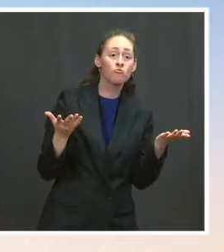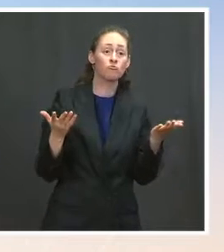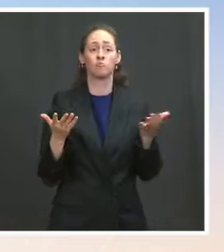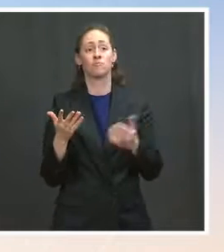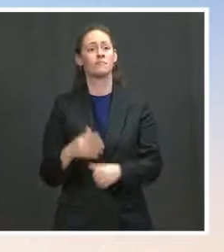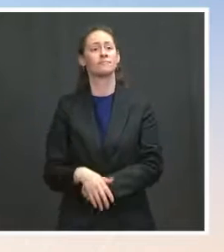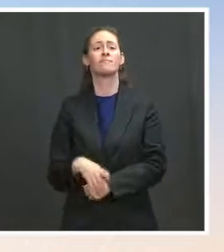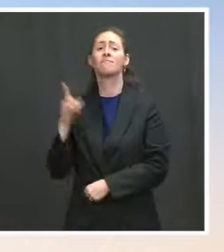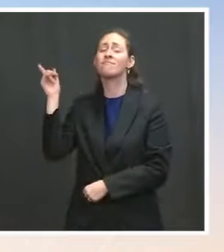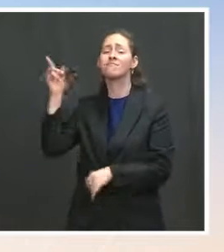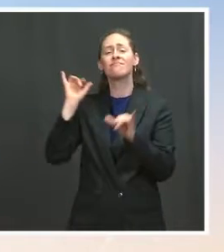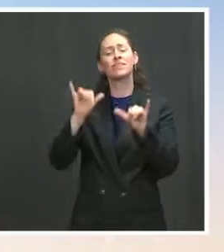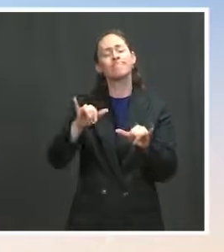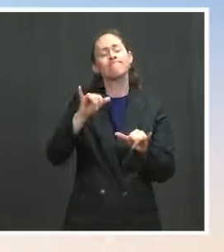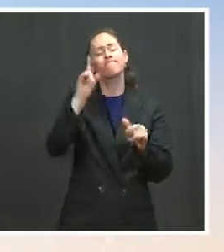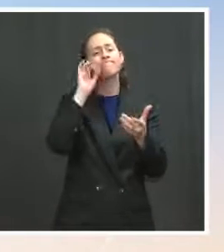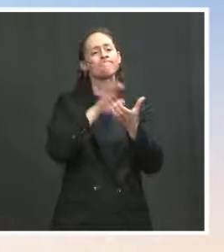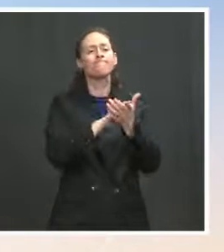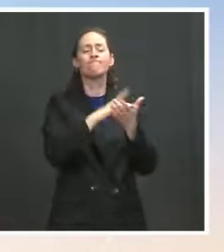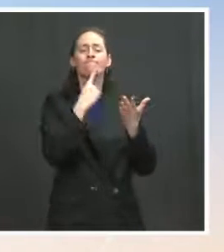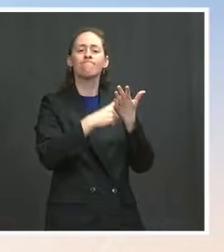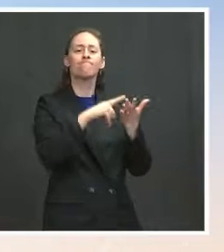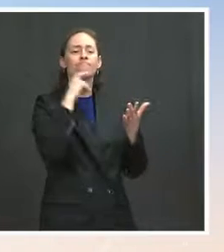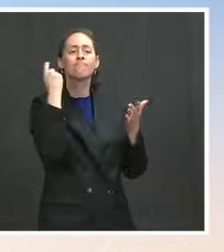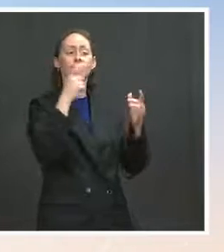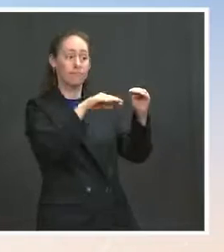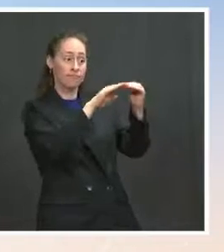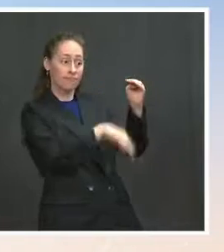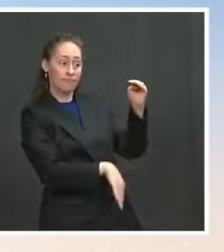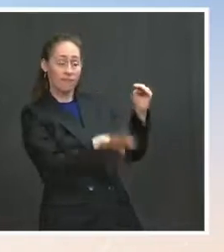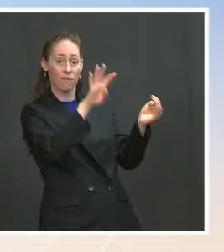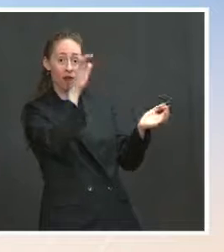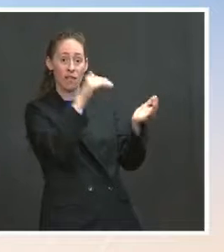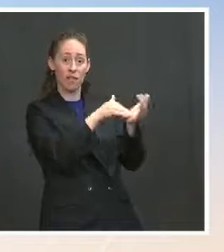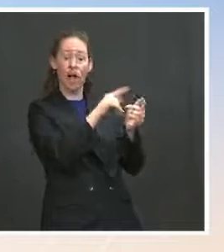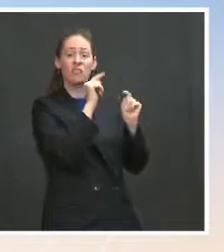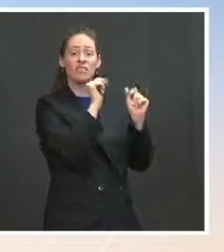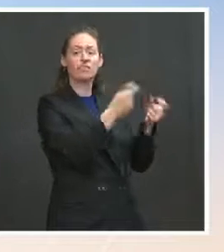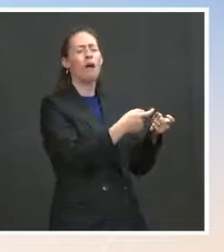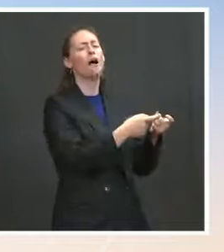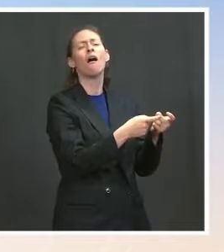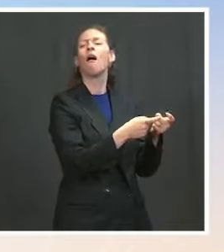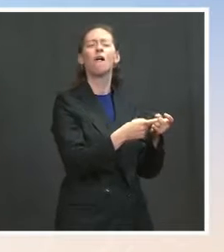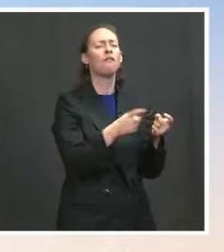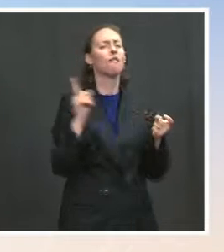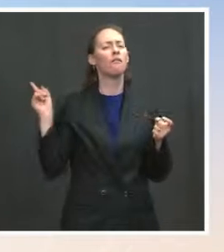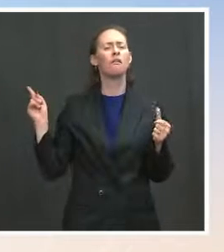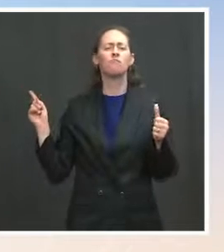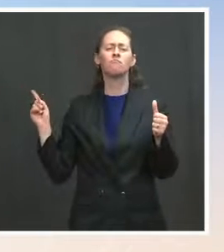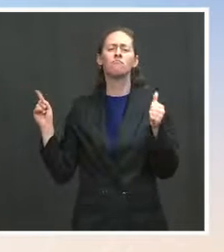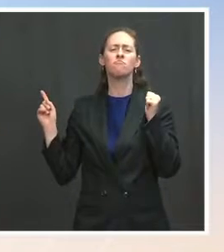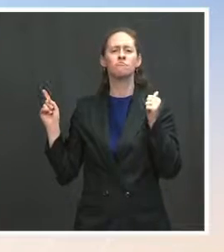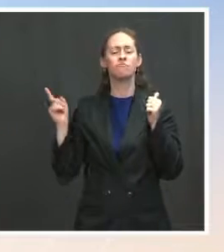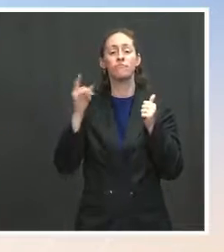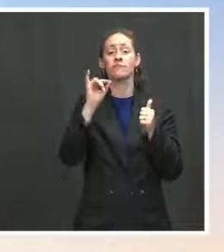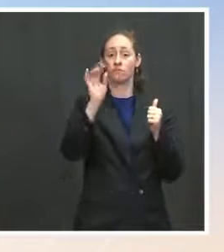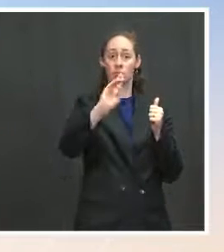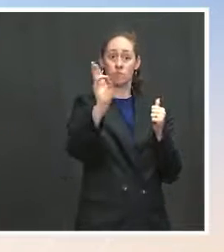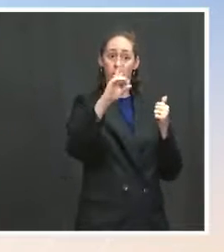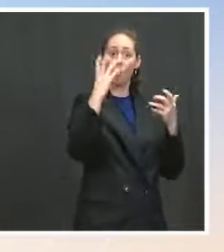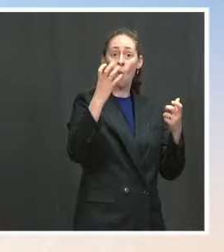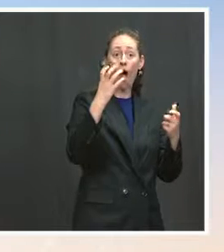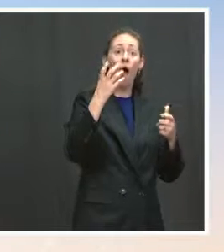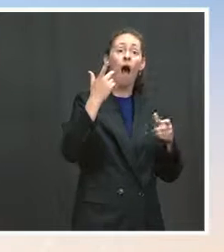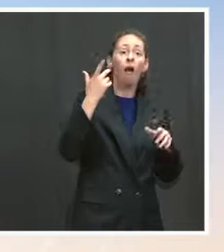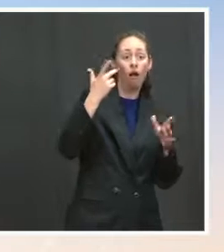less than $400,000 a year. If the Republicans want to go back to raising the corporate rate as a part of this specific negotiation, we are absolutely